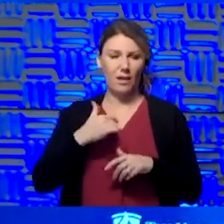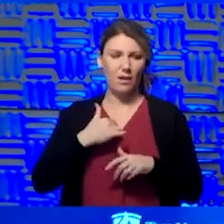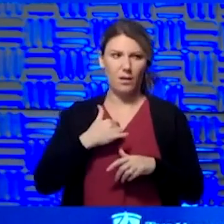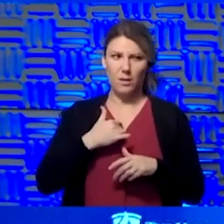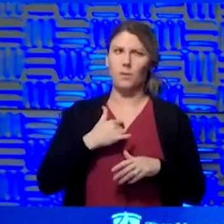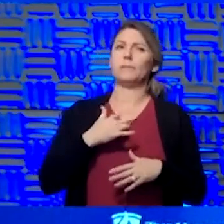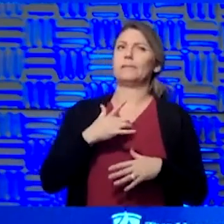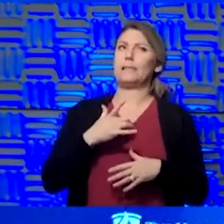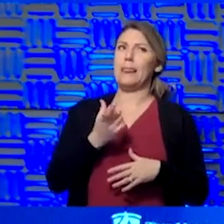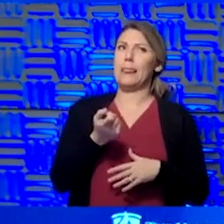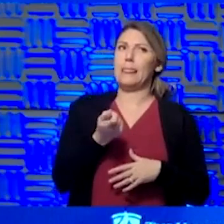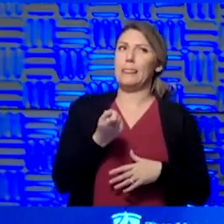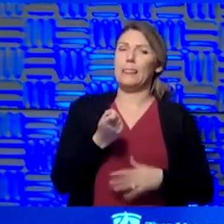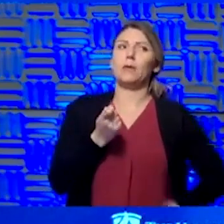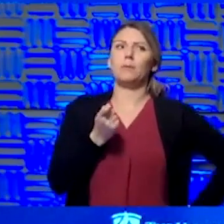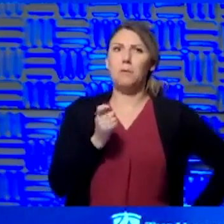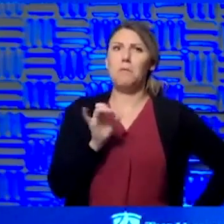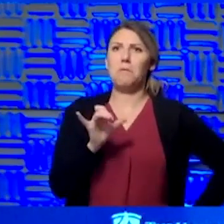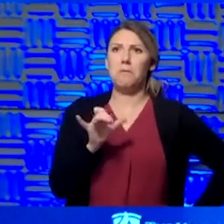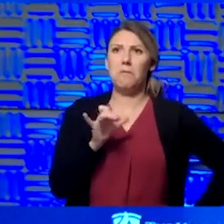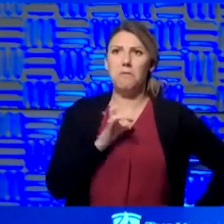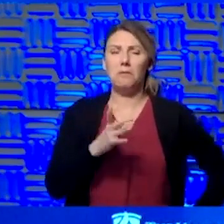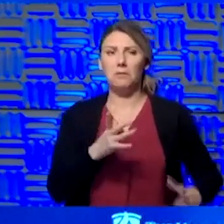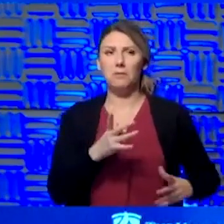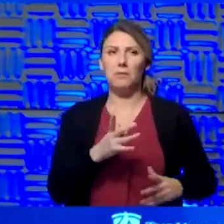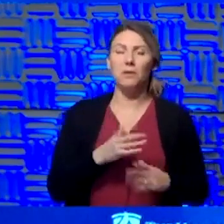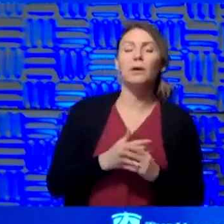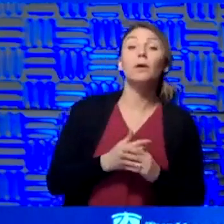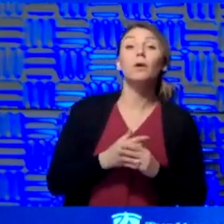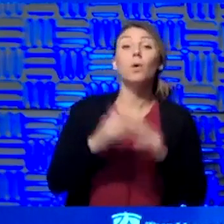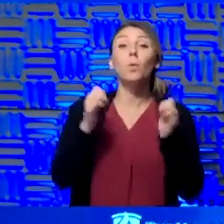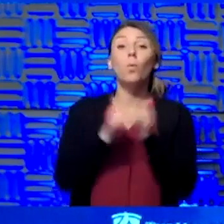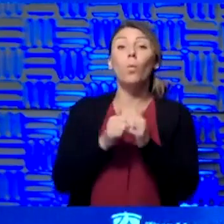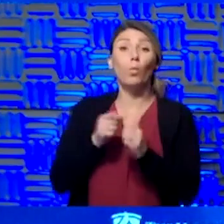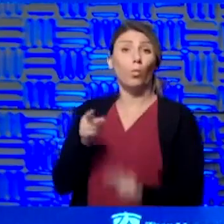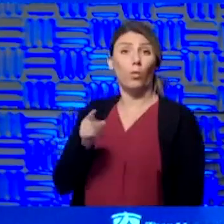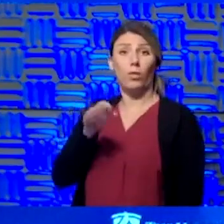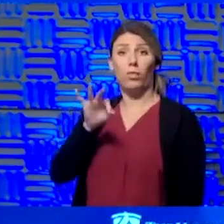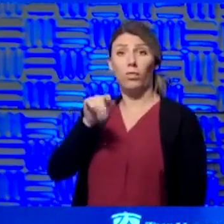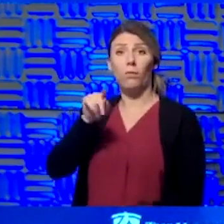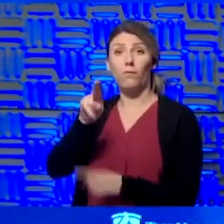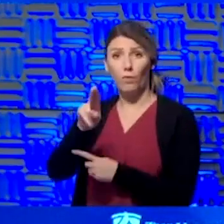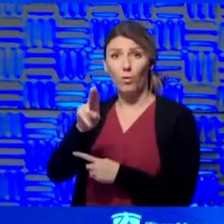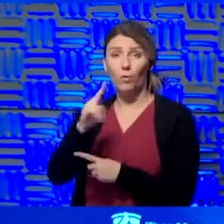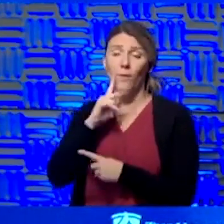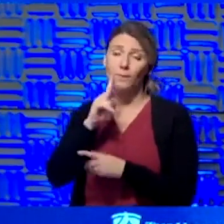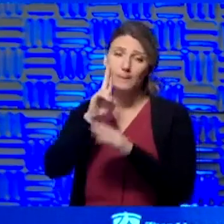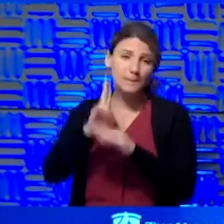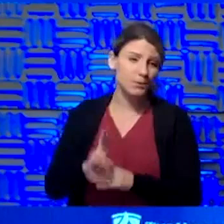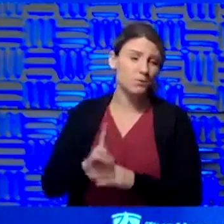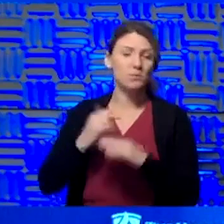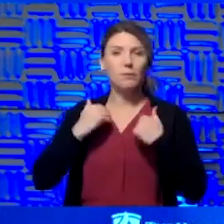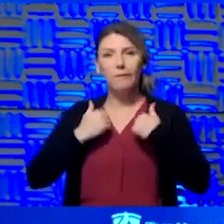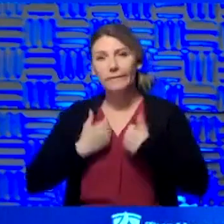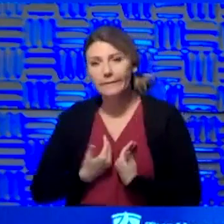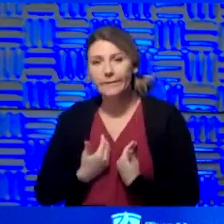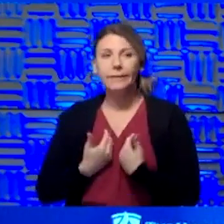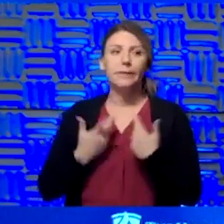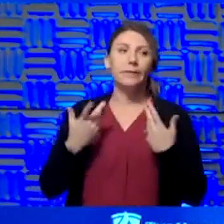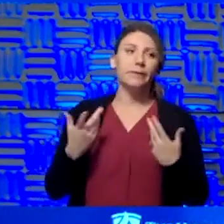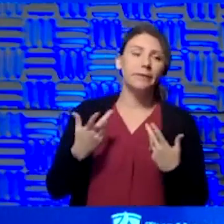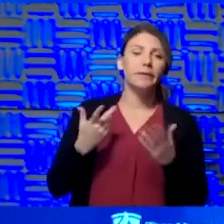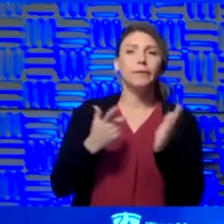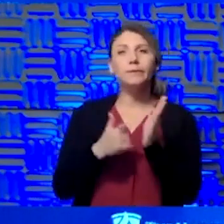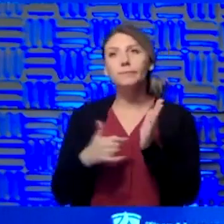alert. With the flu, I was pretty much used to the fatigue from time